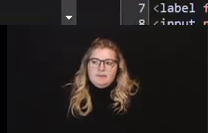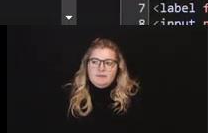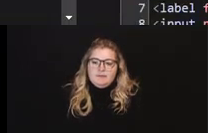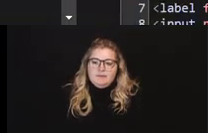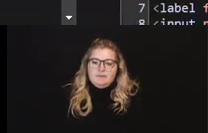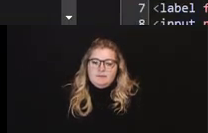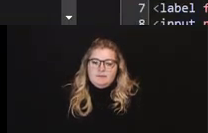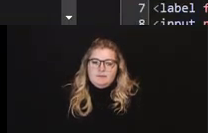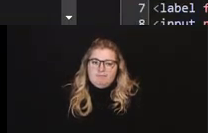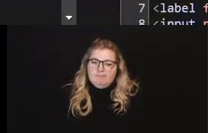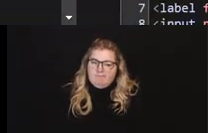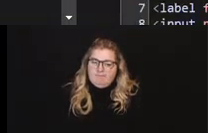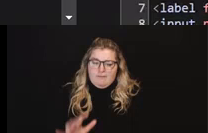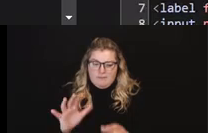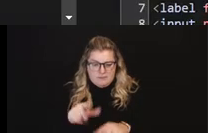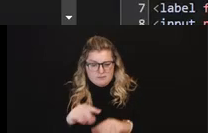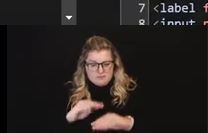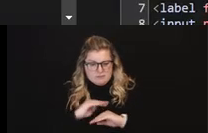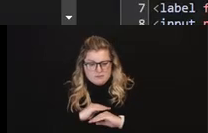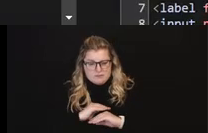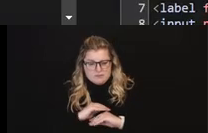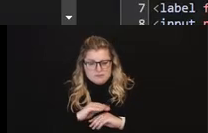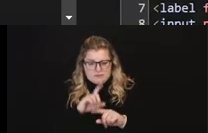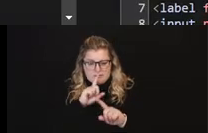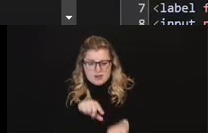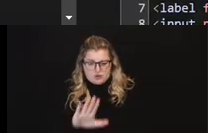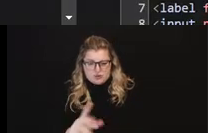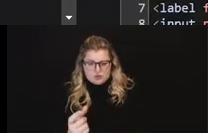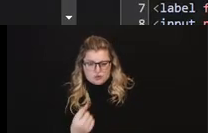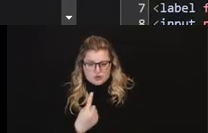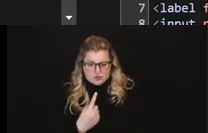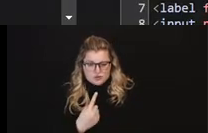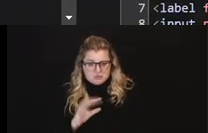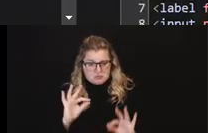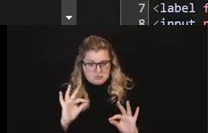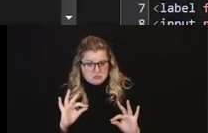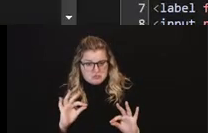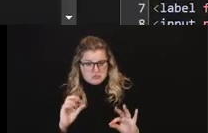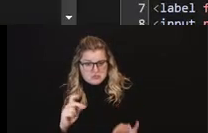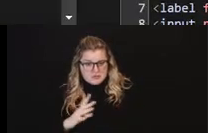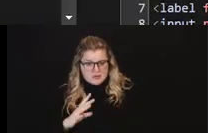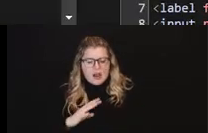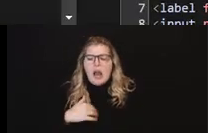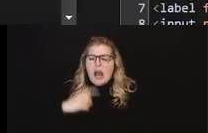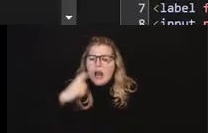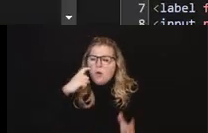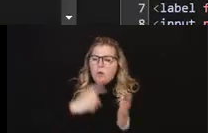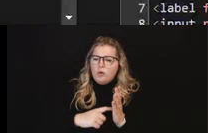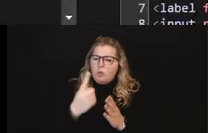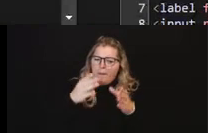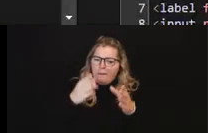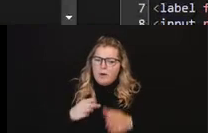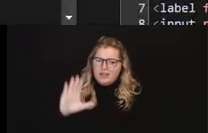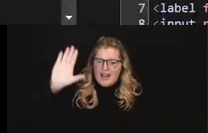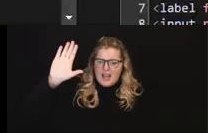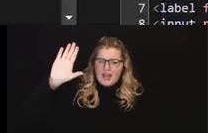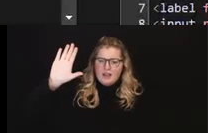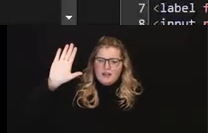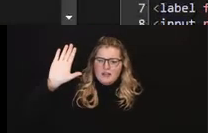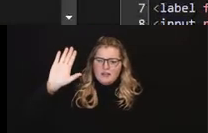I don't know if that fully answered your question, Jay. I did, okay. I did notice there's a hand up